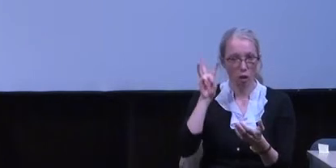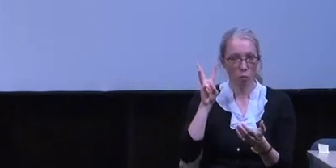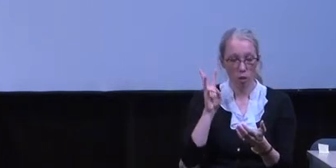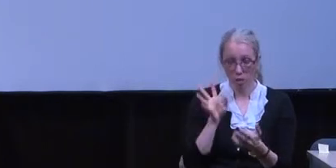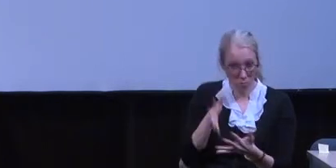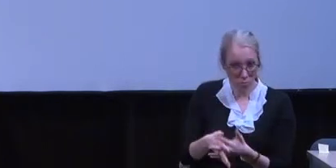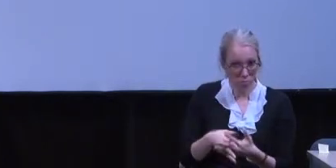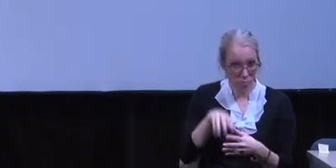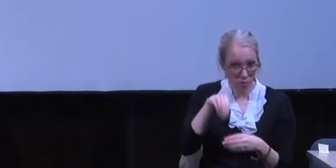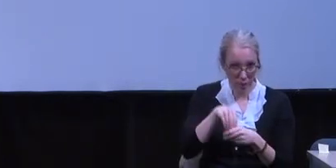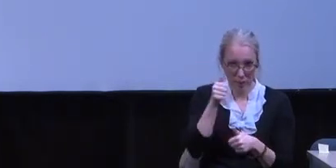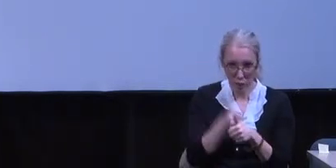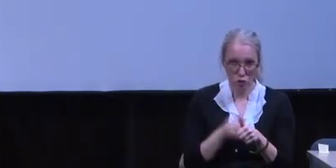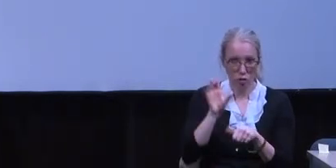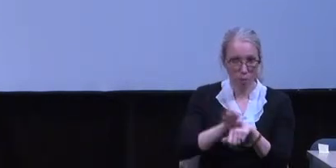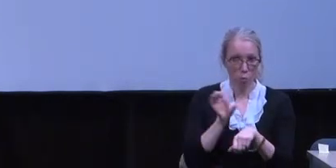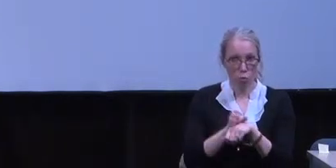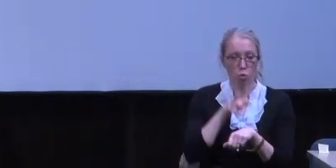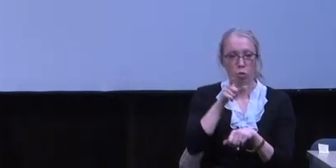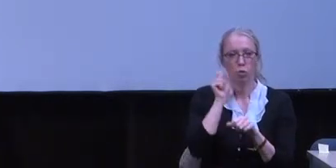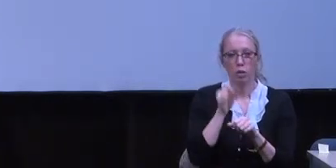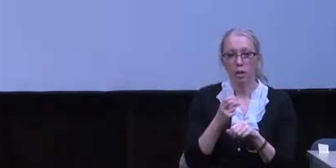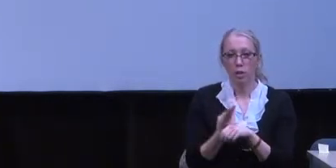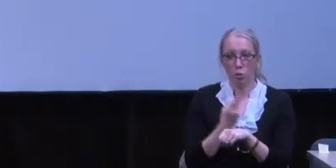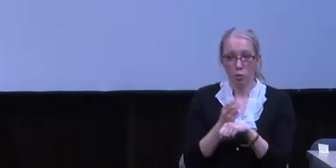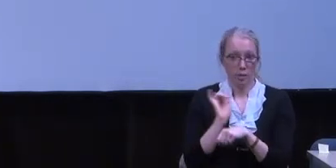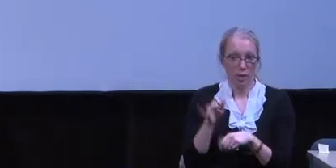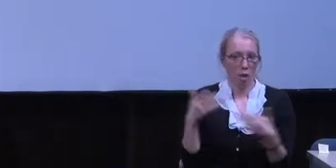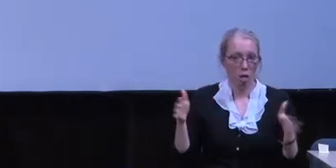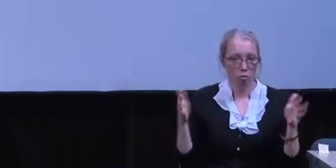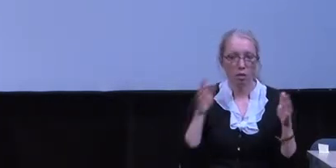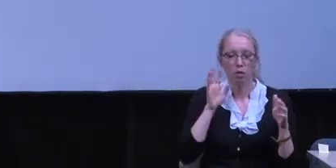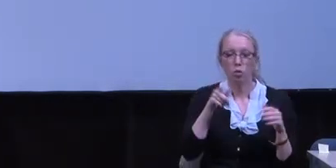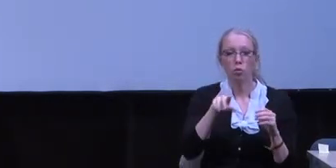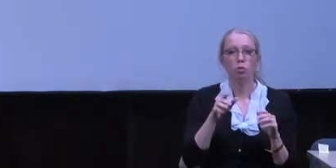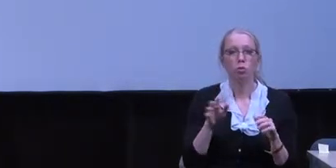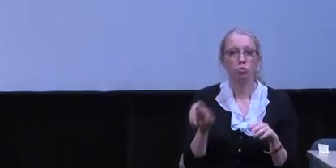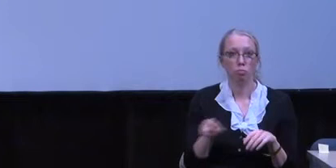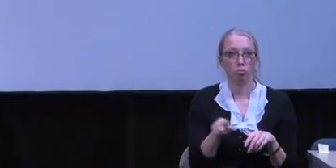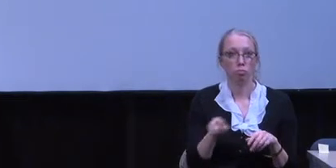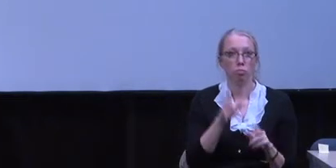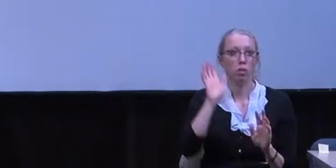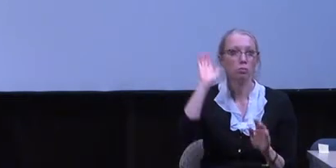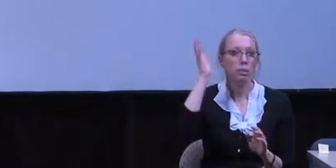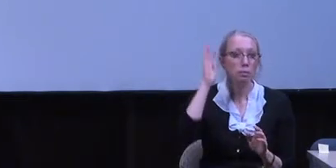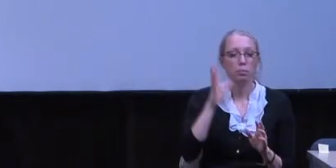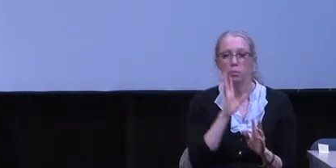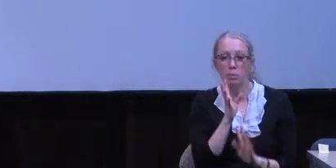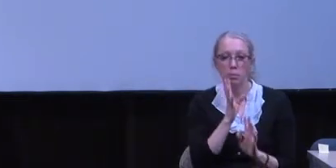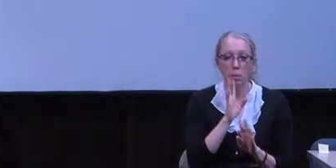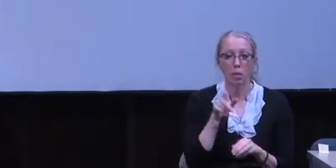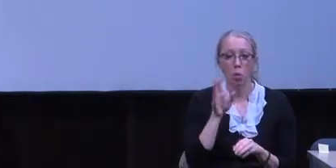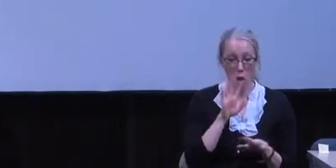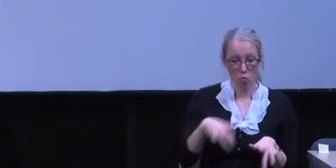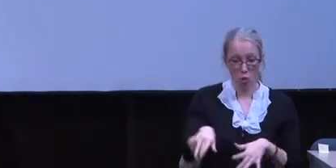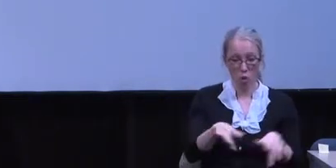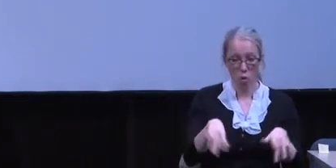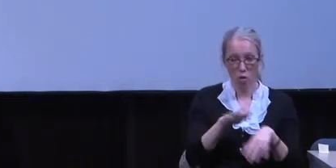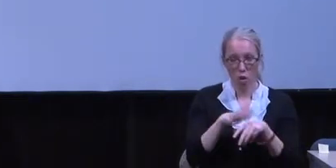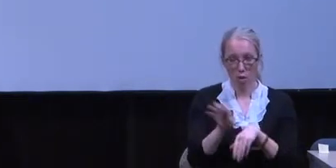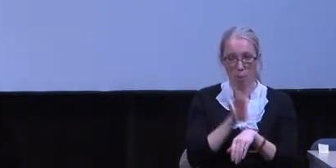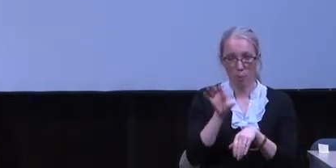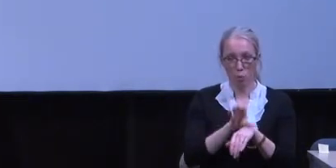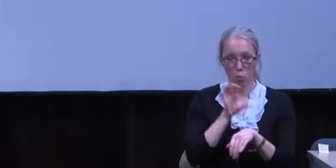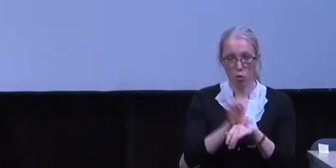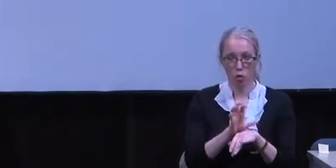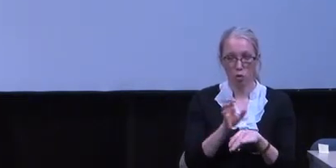every computer, and so that will actually record you while you're giving your kind of, maybe you're recording audio on